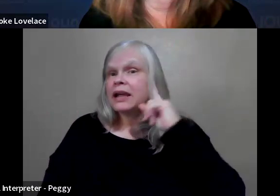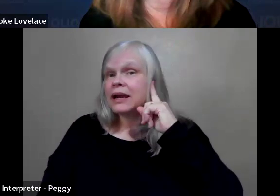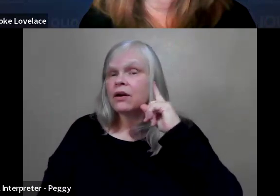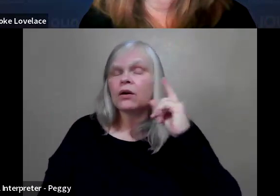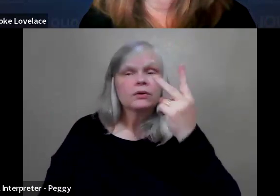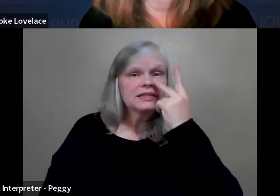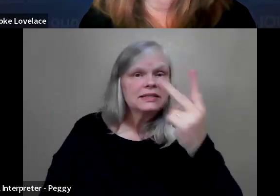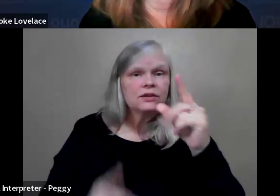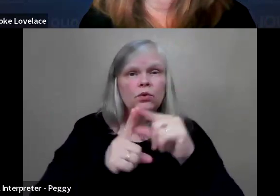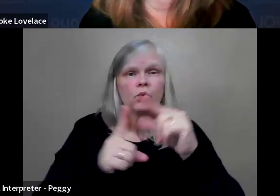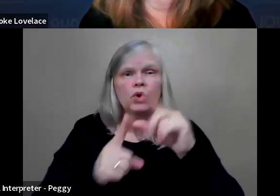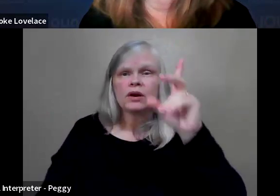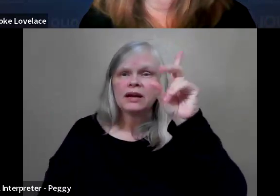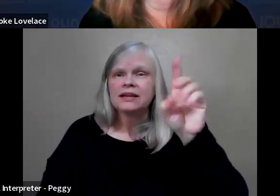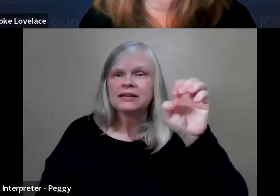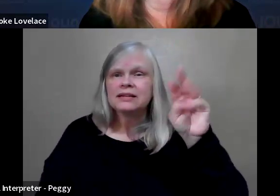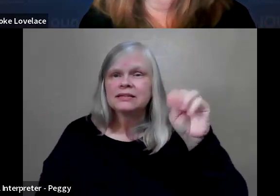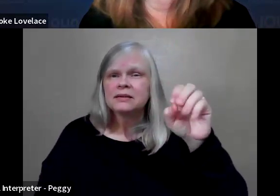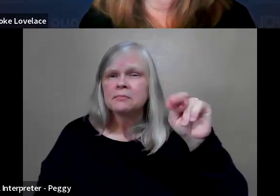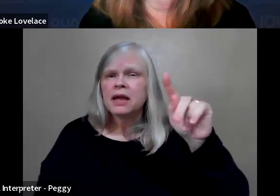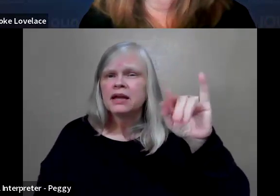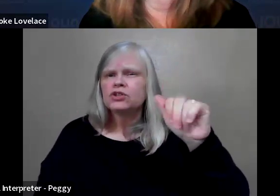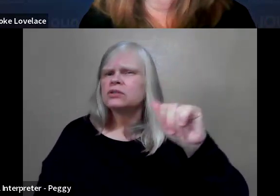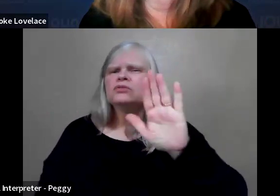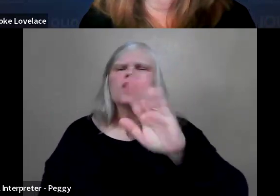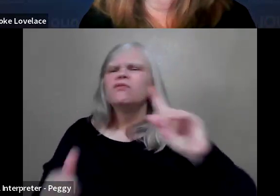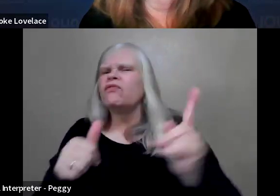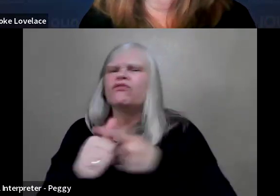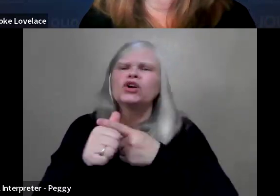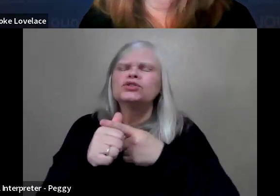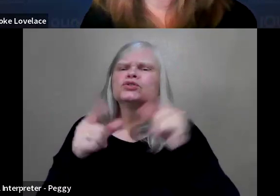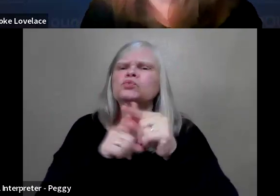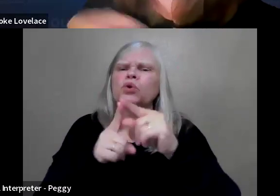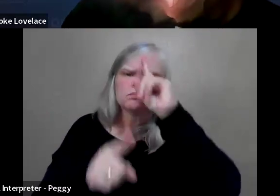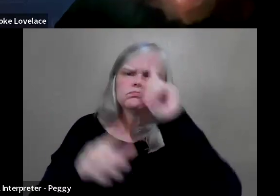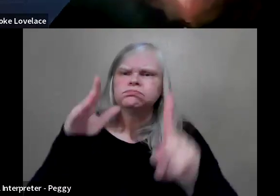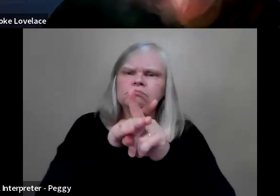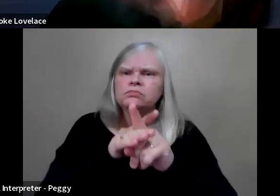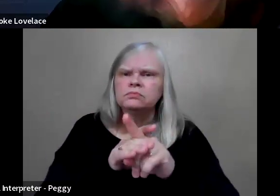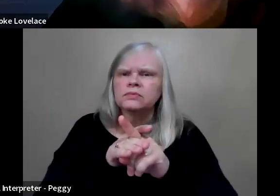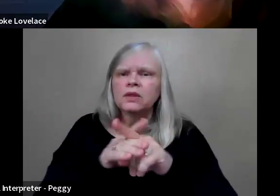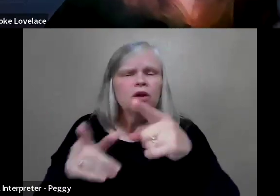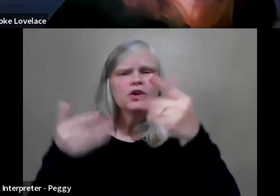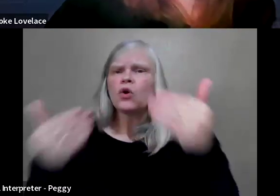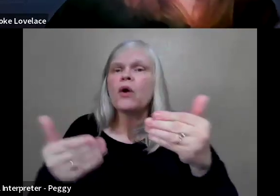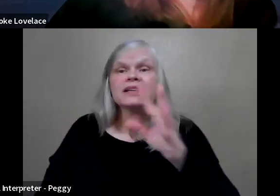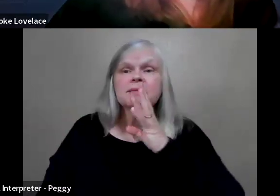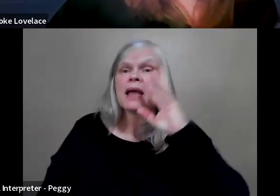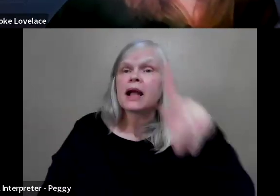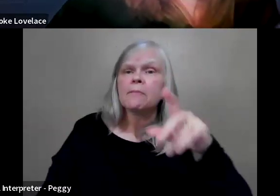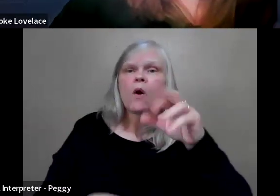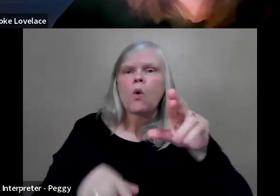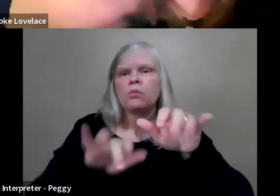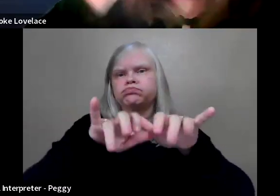word dementia, what first comes to mind? Anyone want to share in the chat or speak up kind of what comes to mind